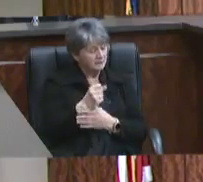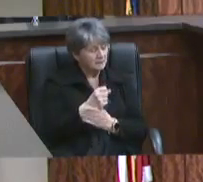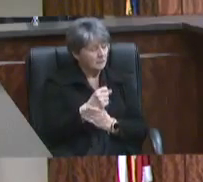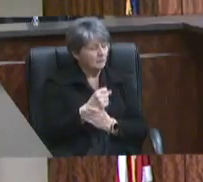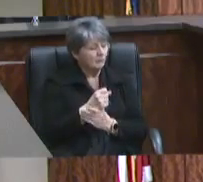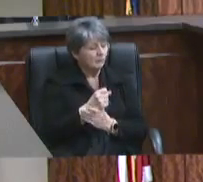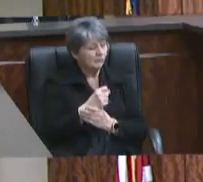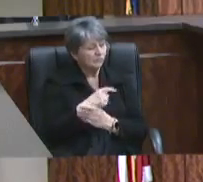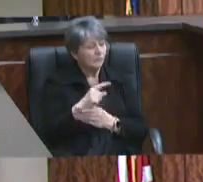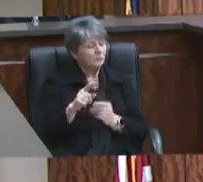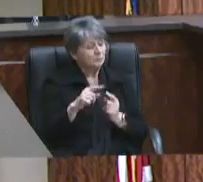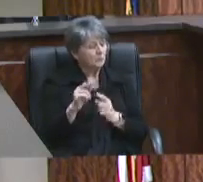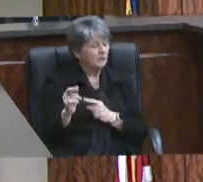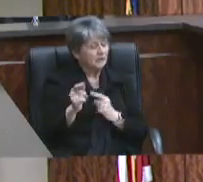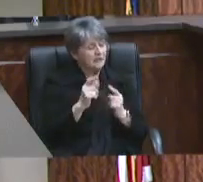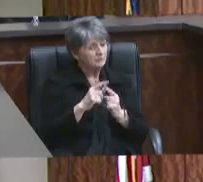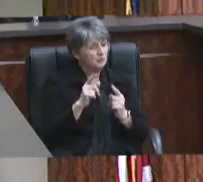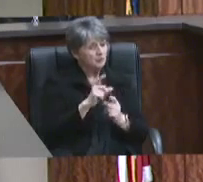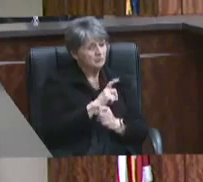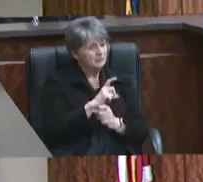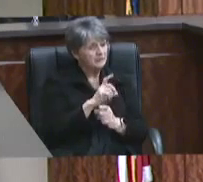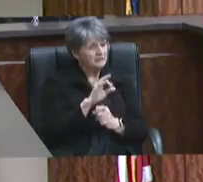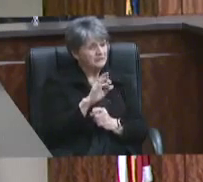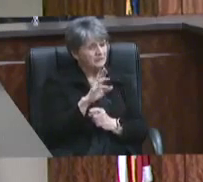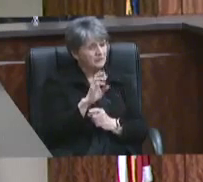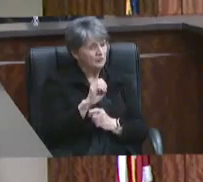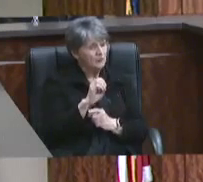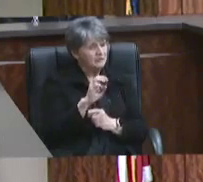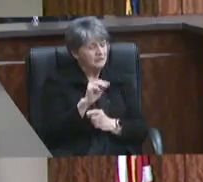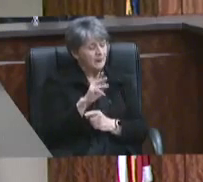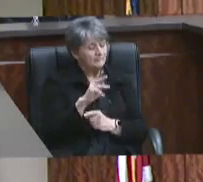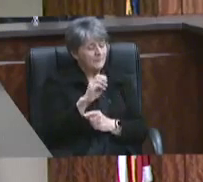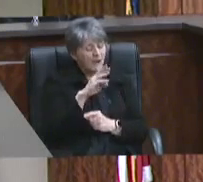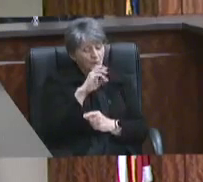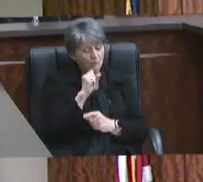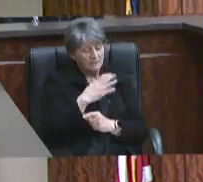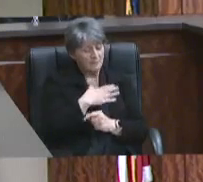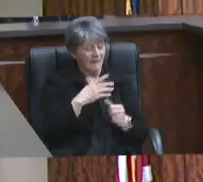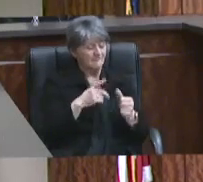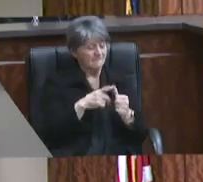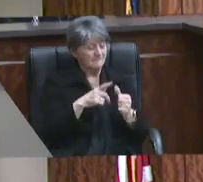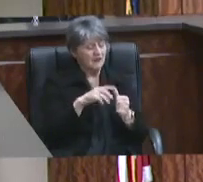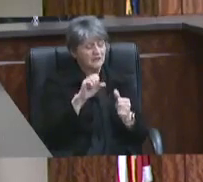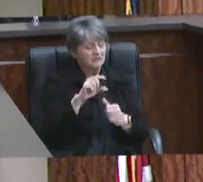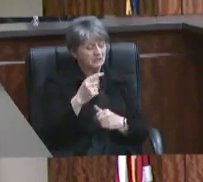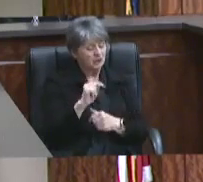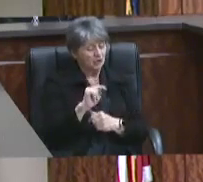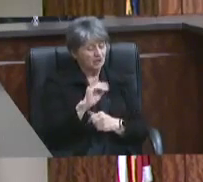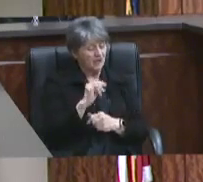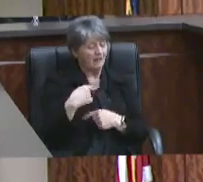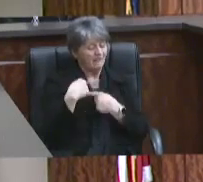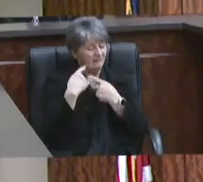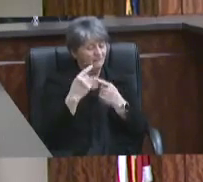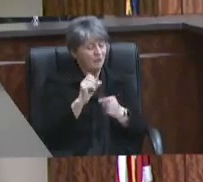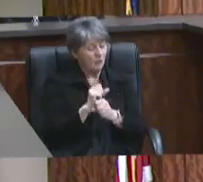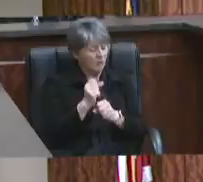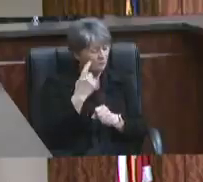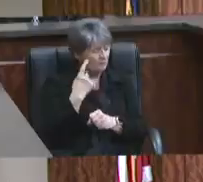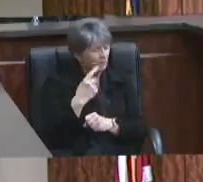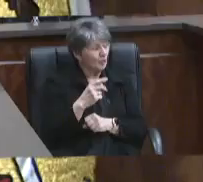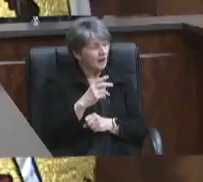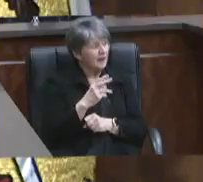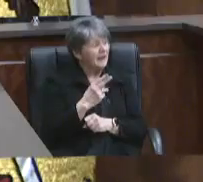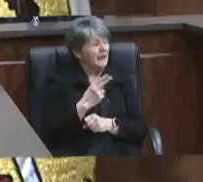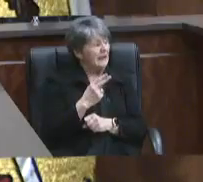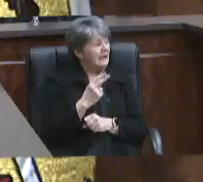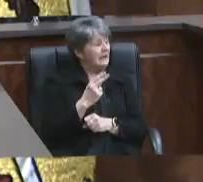When I came onto the police force, Mike Bleything was my first sergeant I ever worked for. He then became